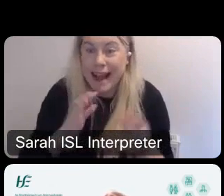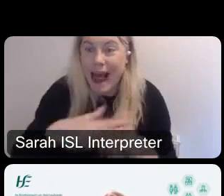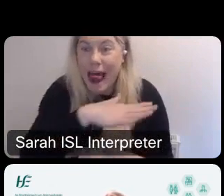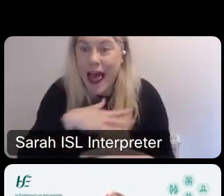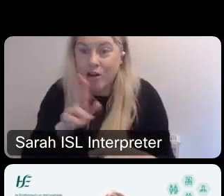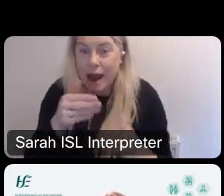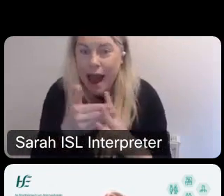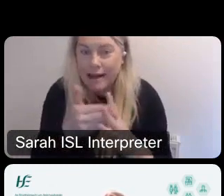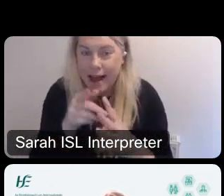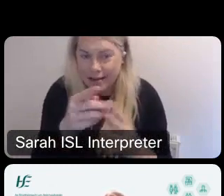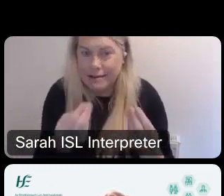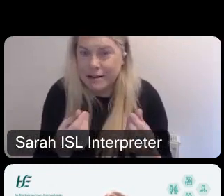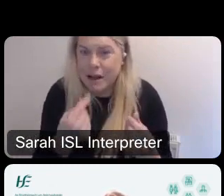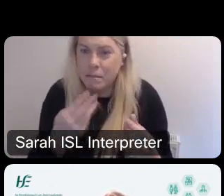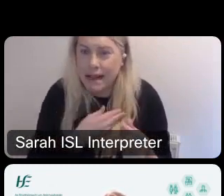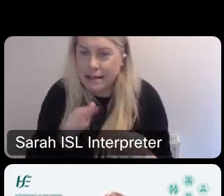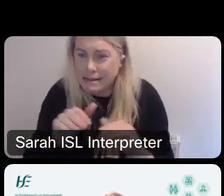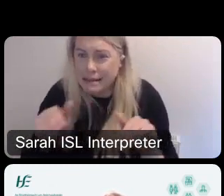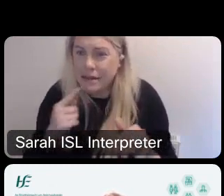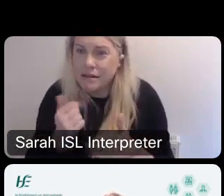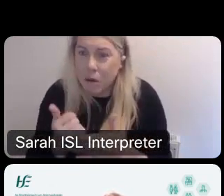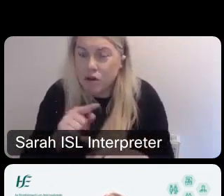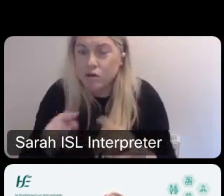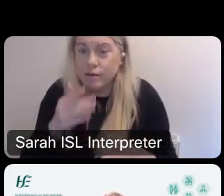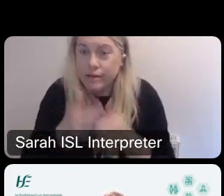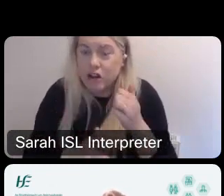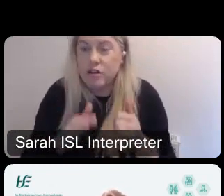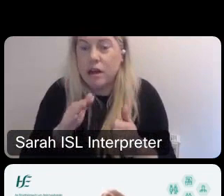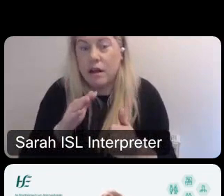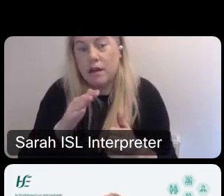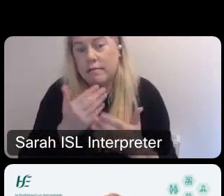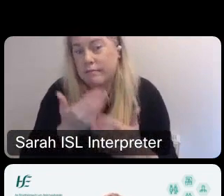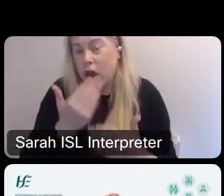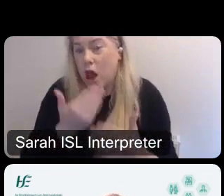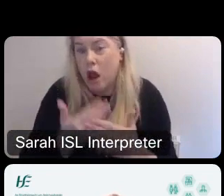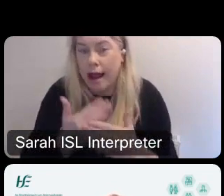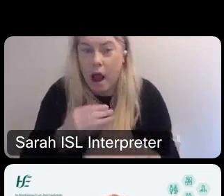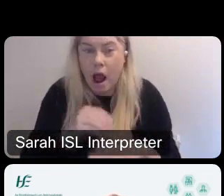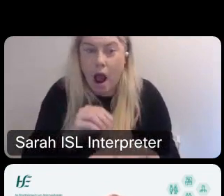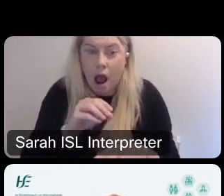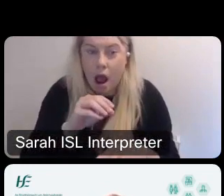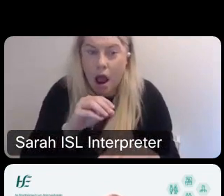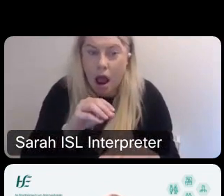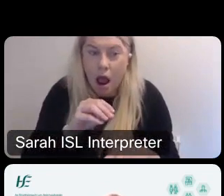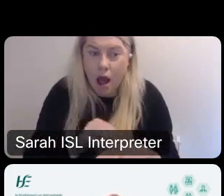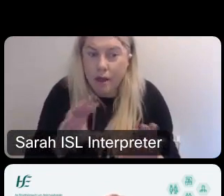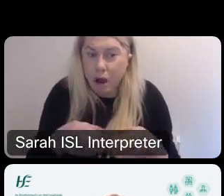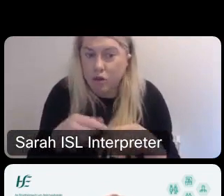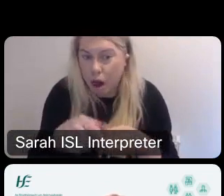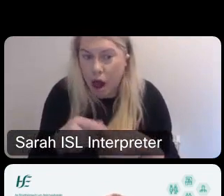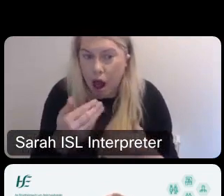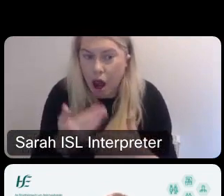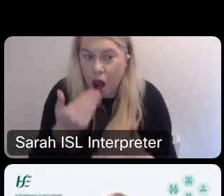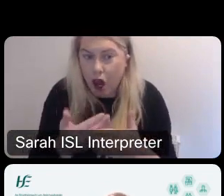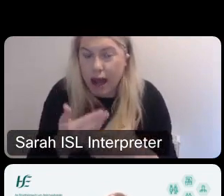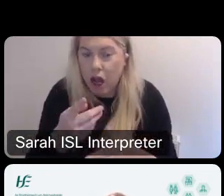your colleagues to complete their mandatory e-learning module on open disclosure available on HSE land. That's the